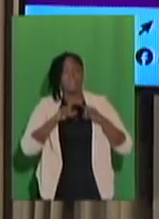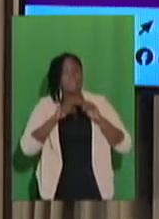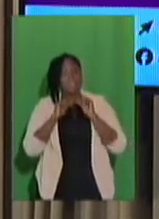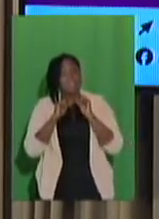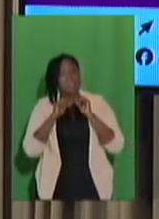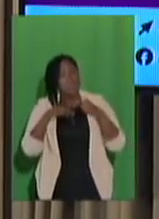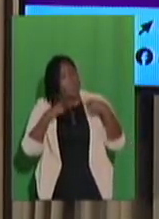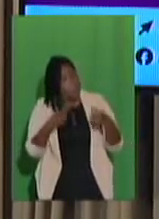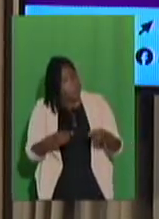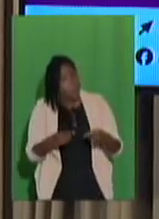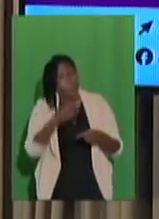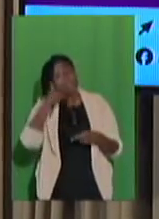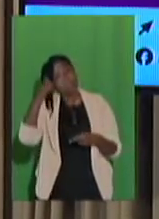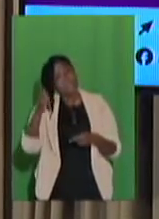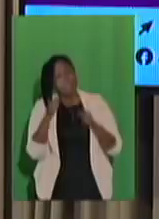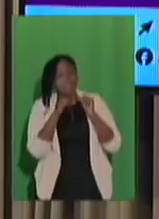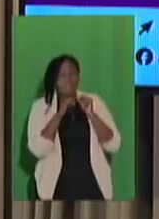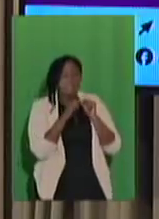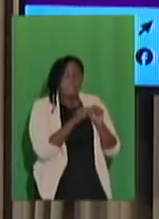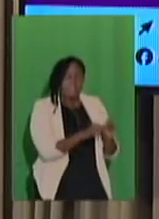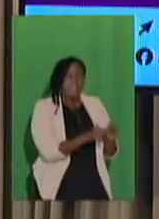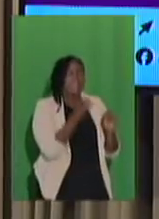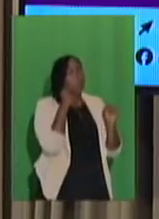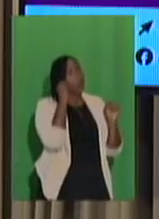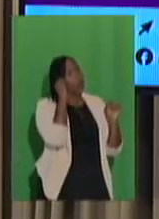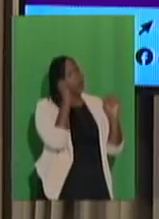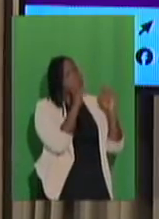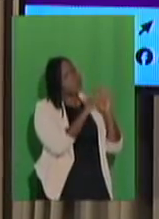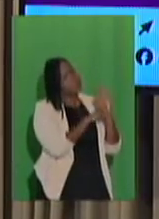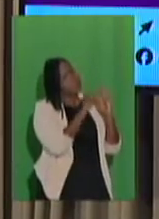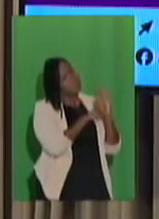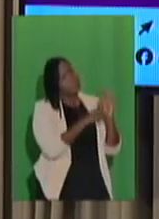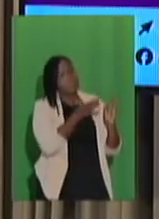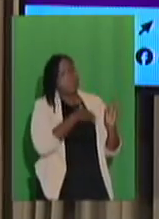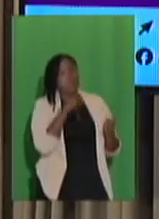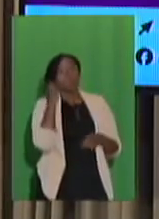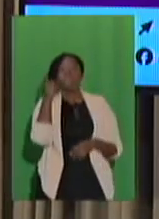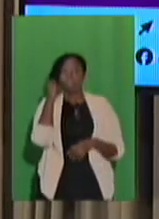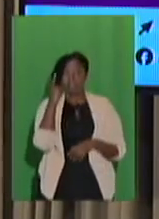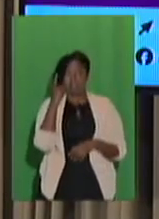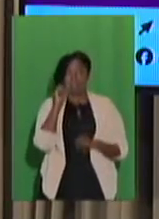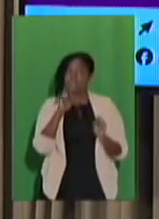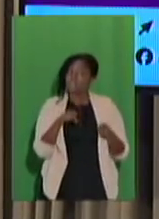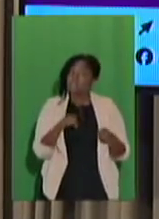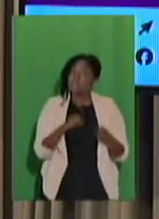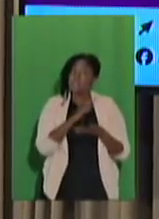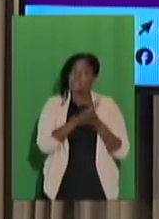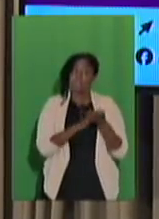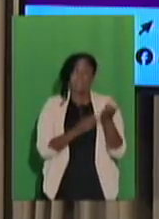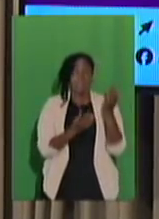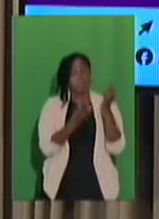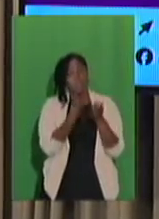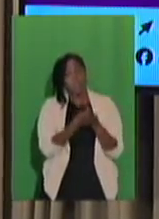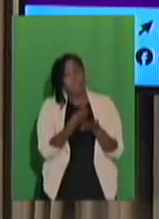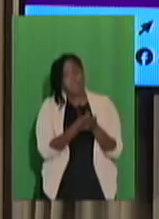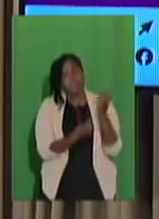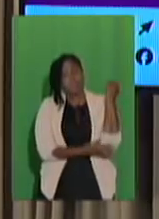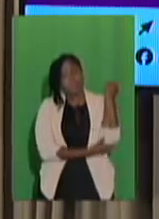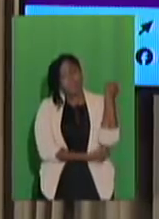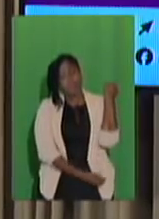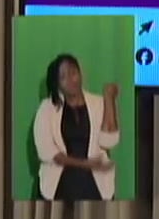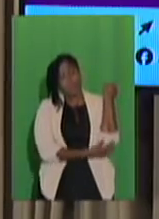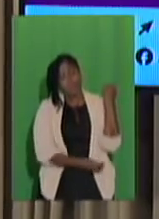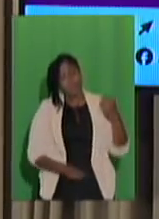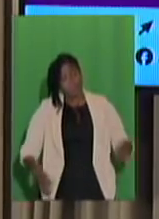and empathize. Some are going to be financially affected. That is unfortunate, but we are trying